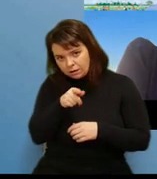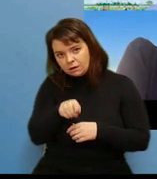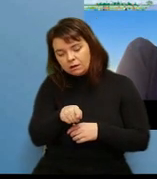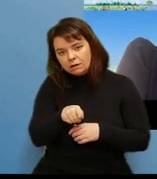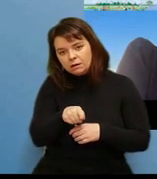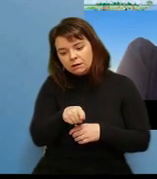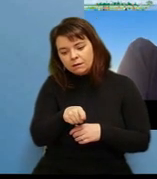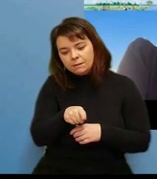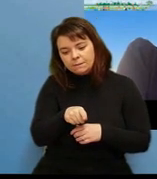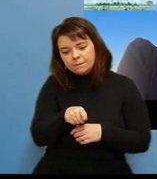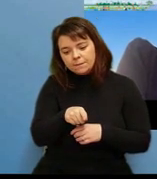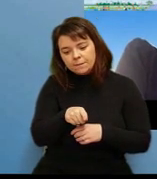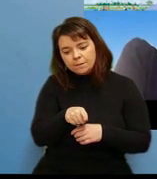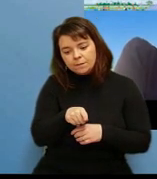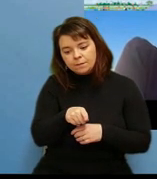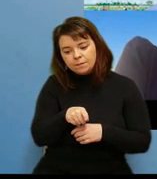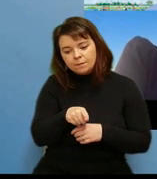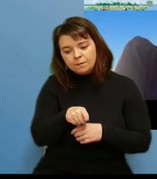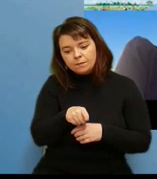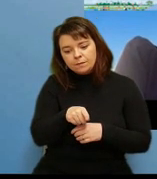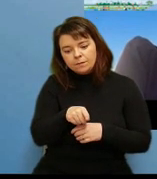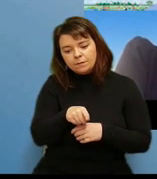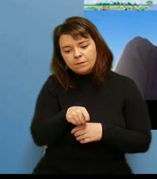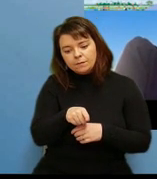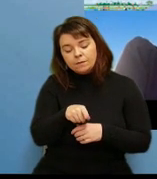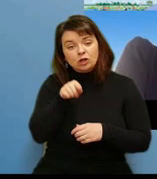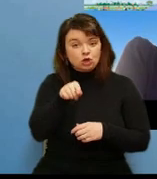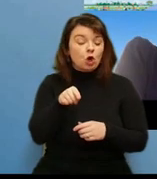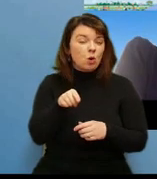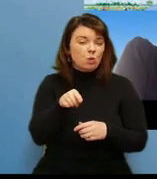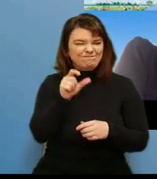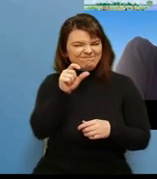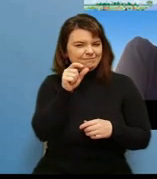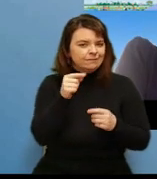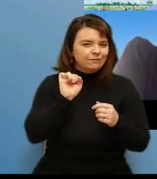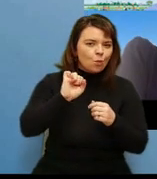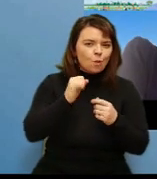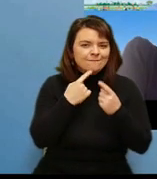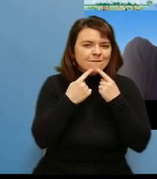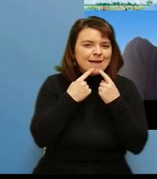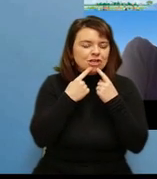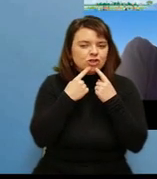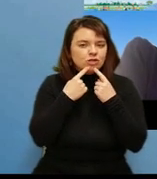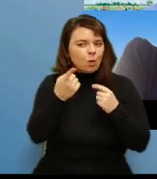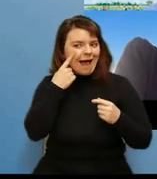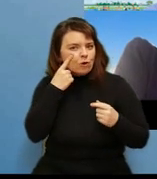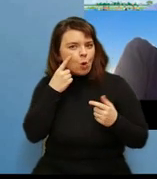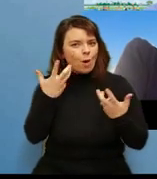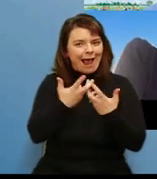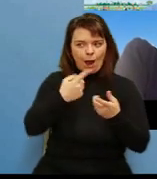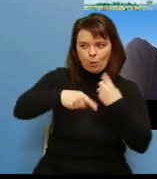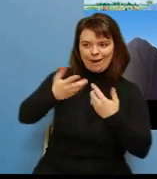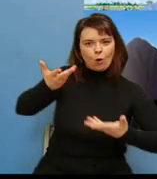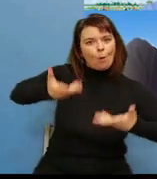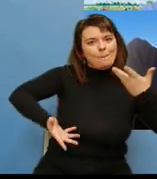against the West Suffolk areas. So you've got a pie chart that has been put there